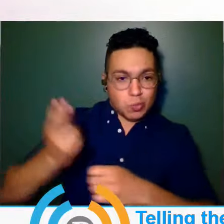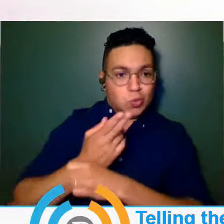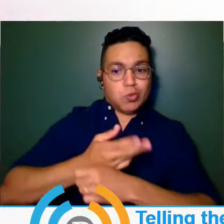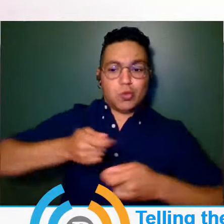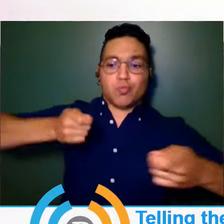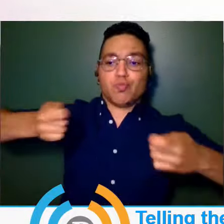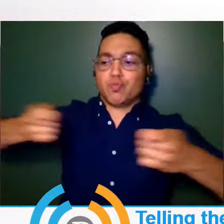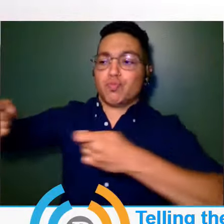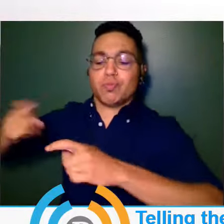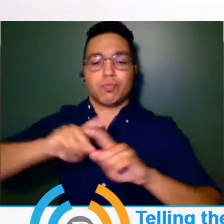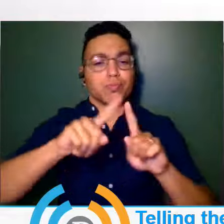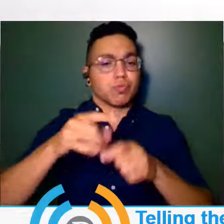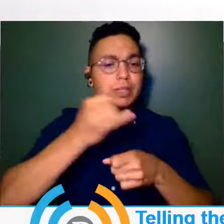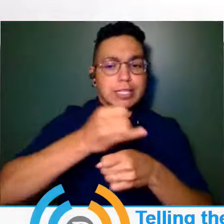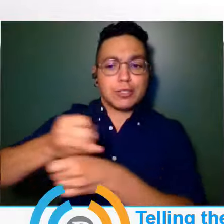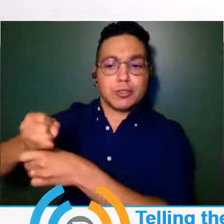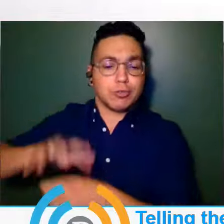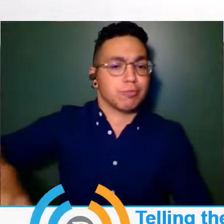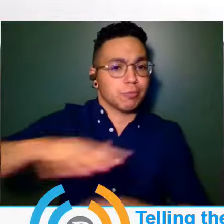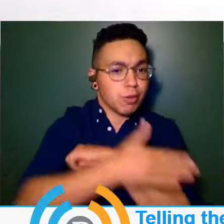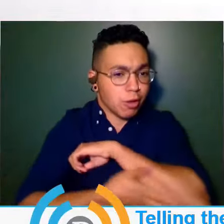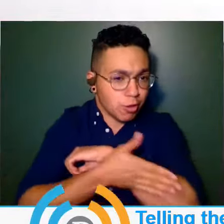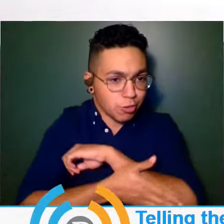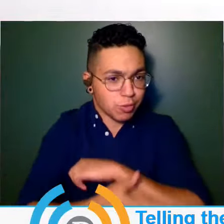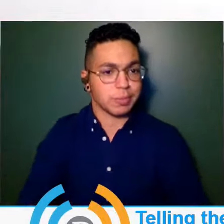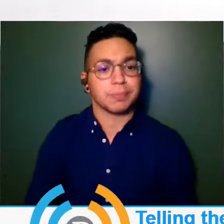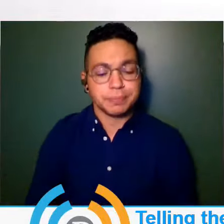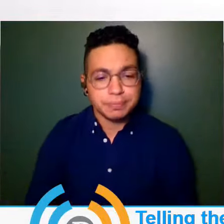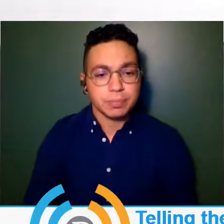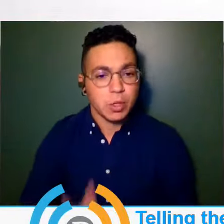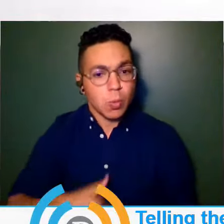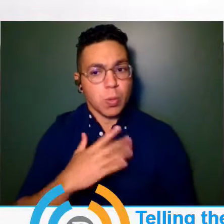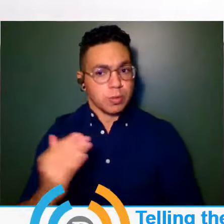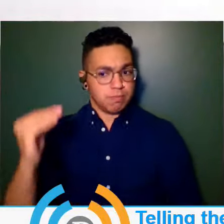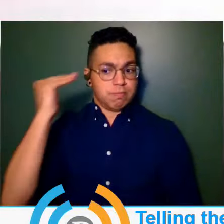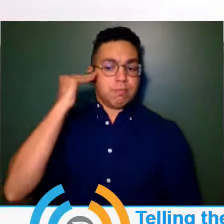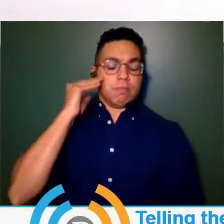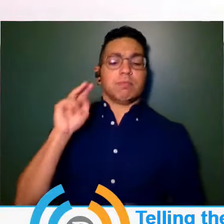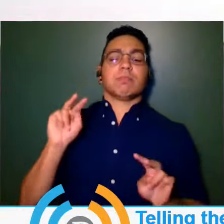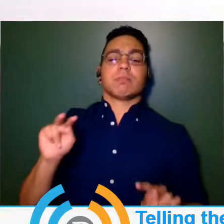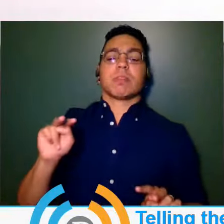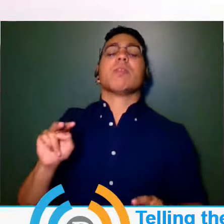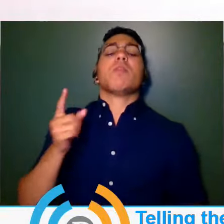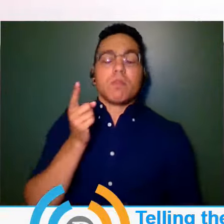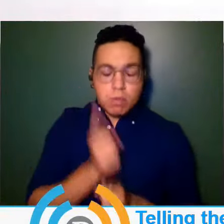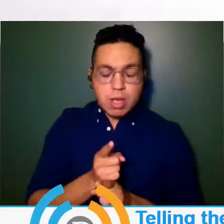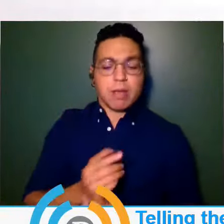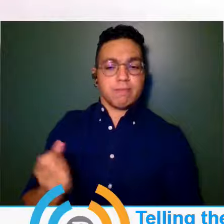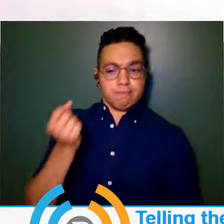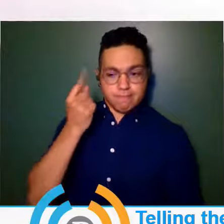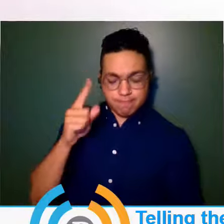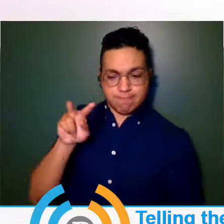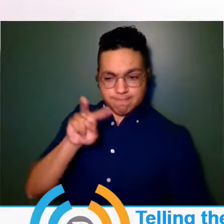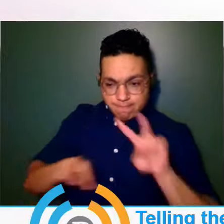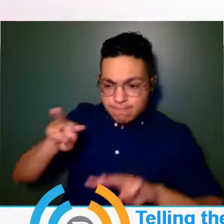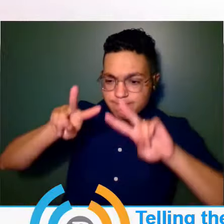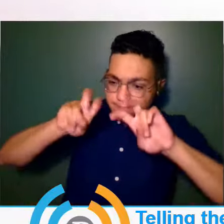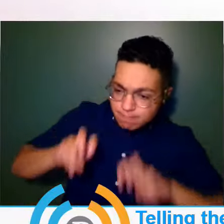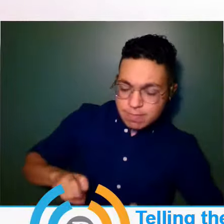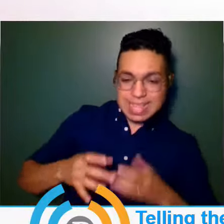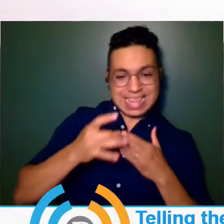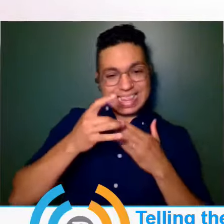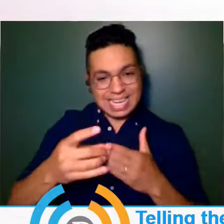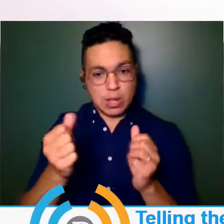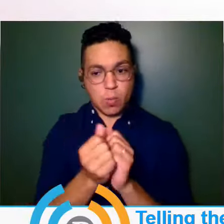institutions. And so we want to be cognizant of that. We want to make sure that we are leading with